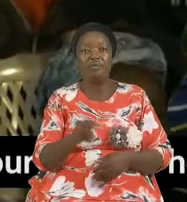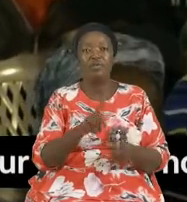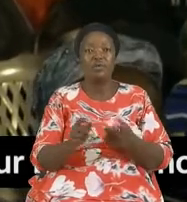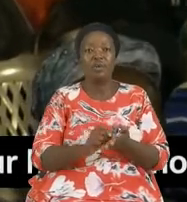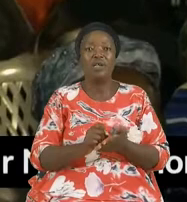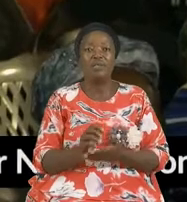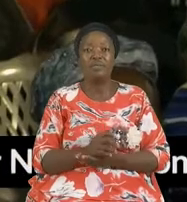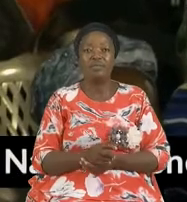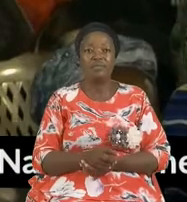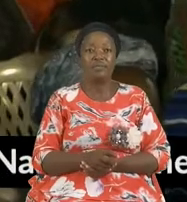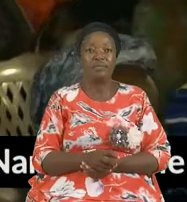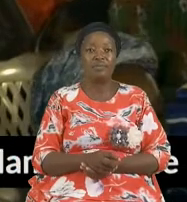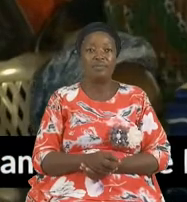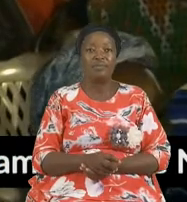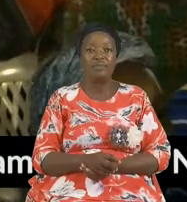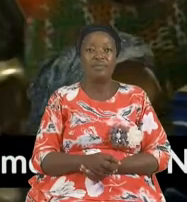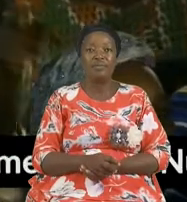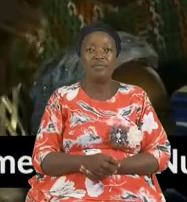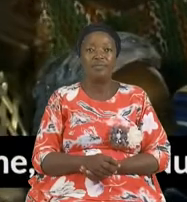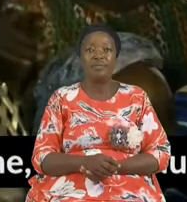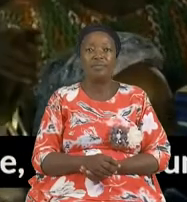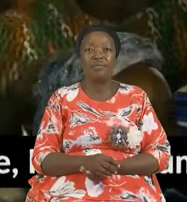If they cannot write, you help them to write.